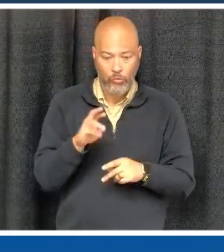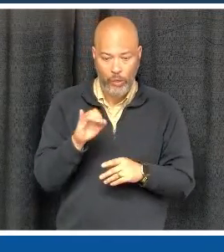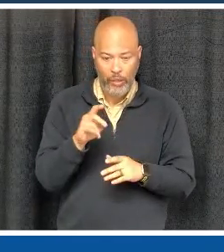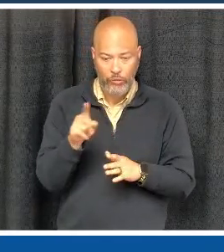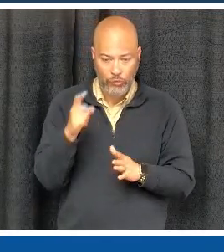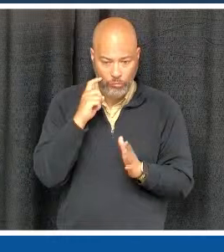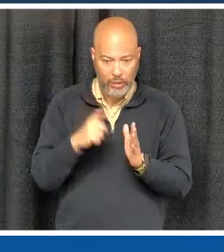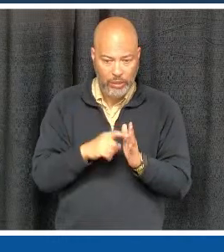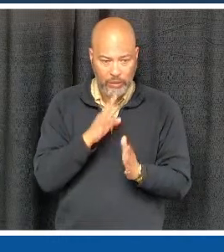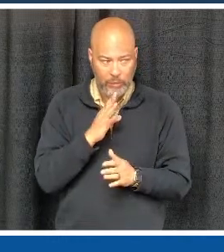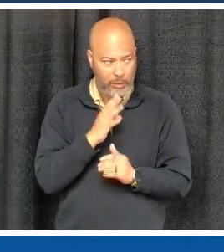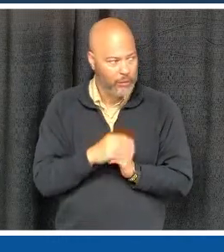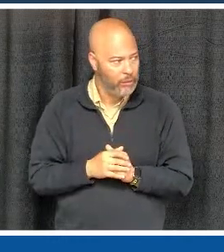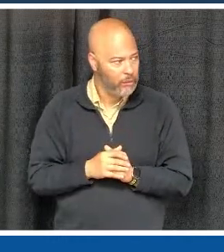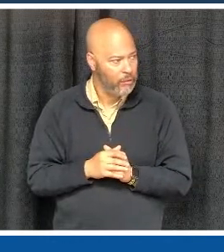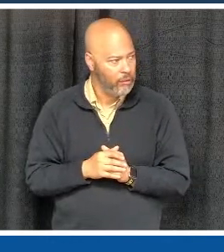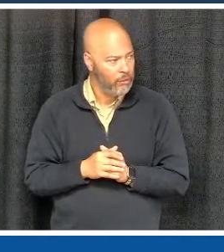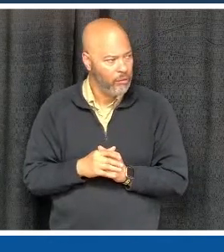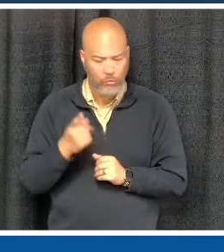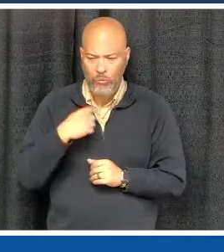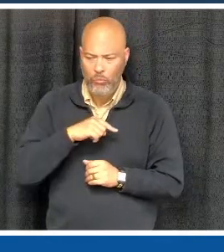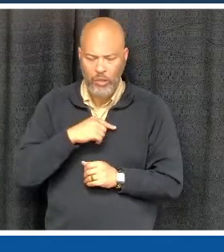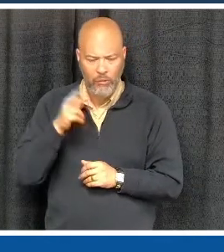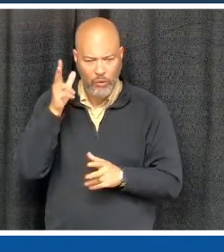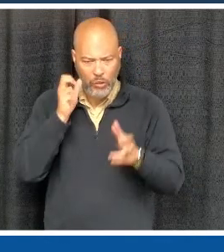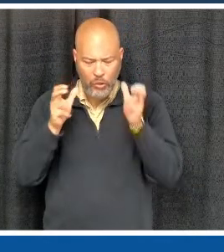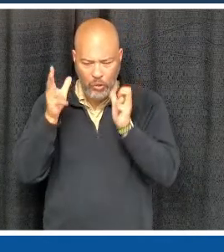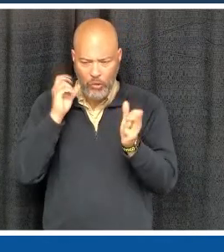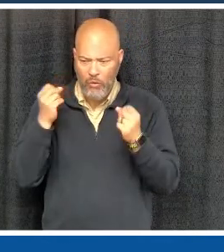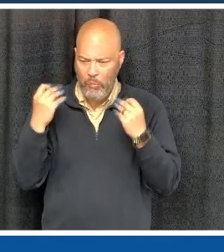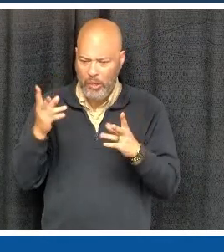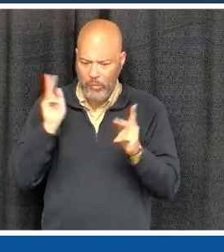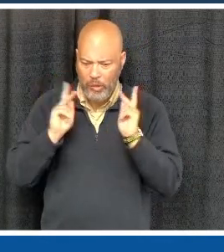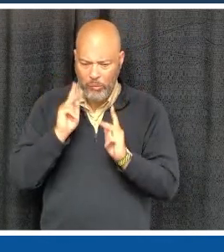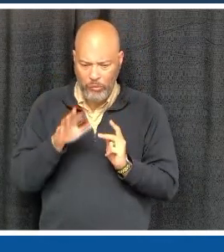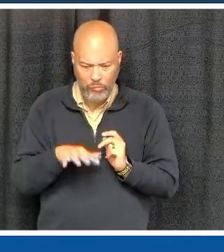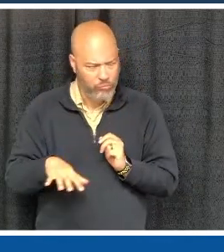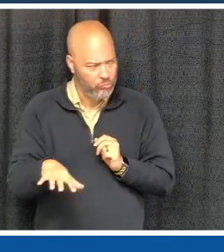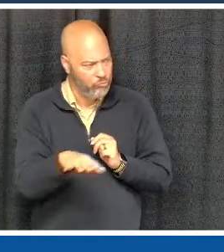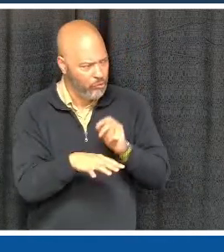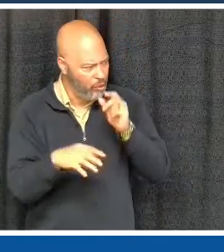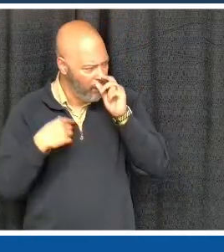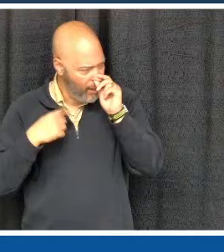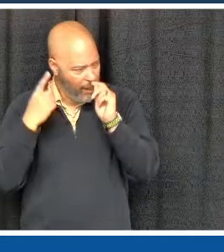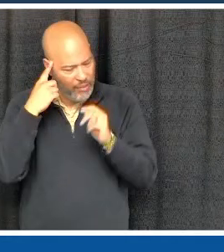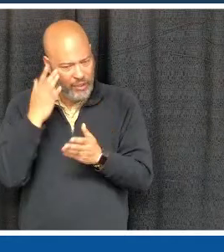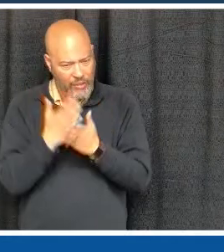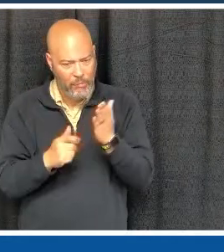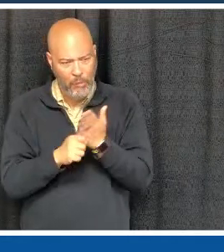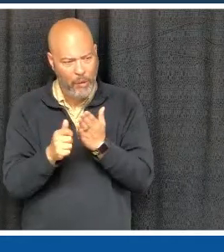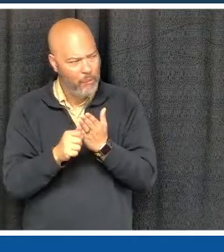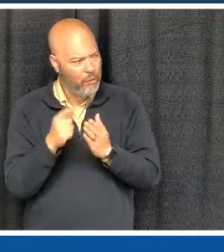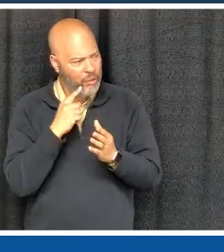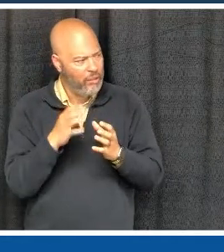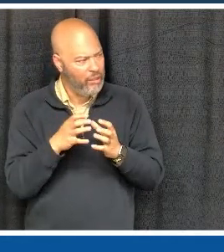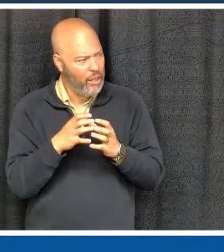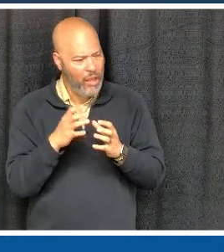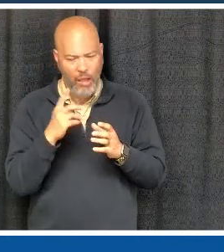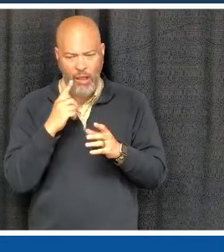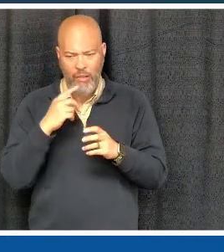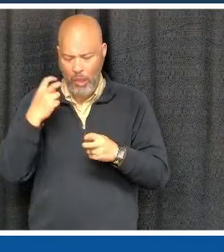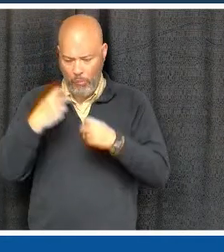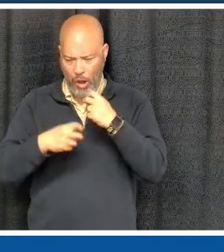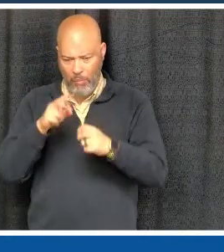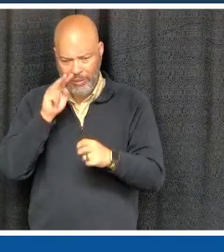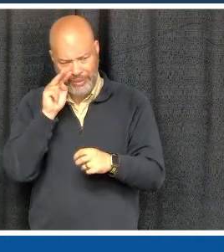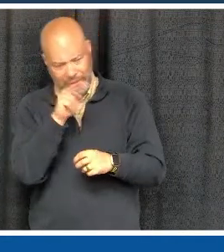recognized. Yes, thank you. We've heard from many of the residents, and I think there was some in the packet. There's a line of sight issue on